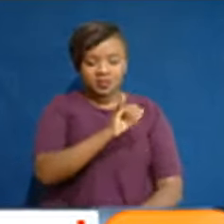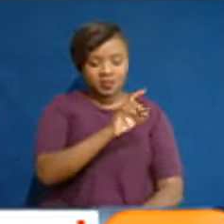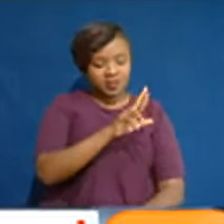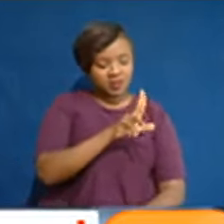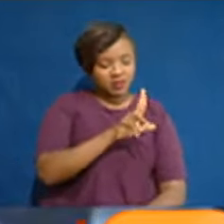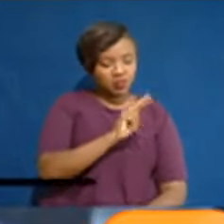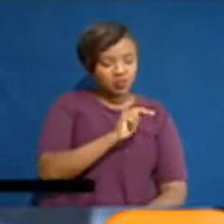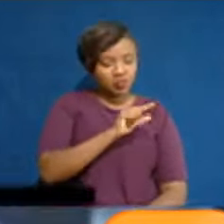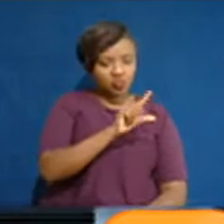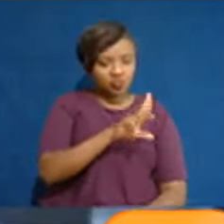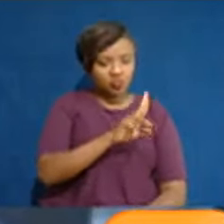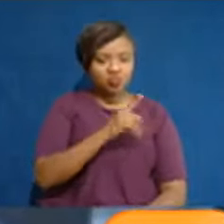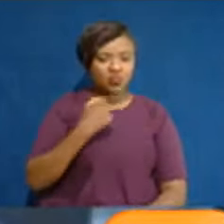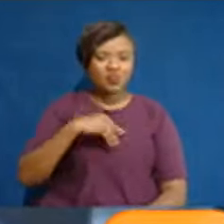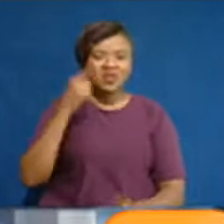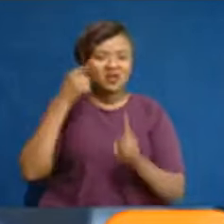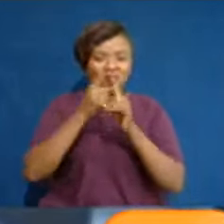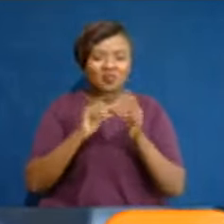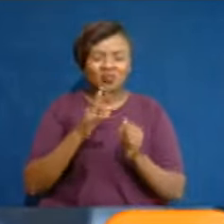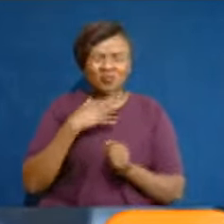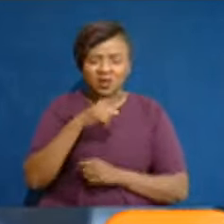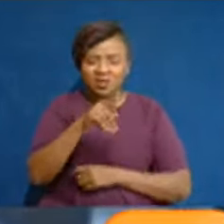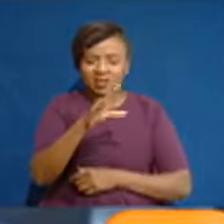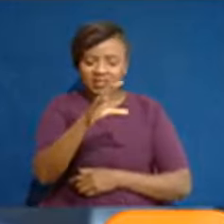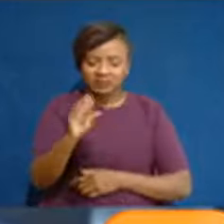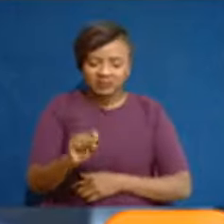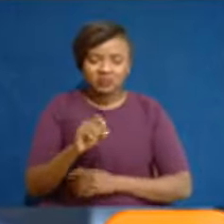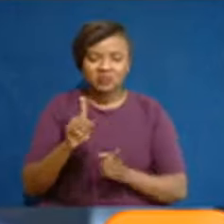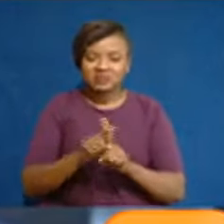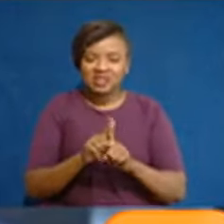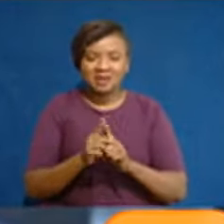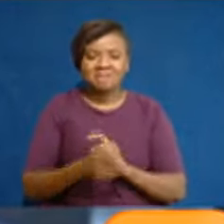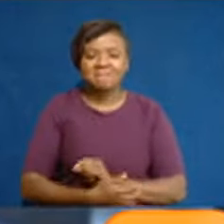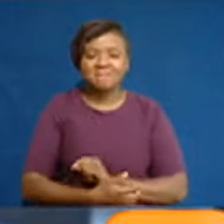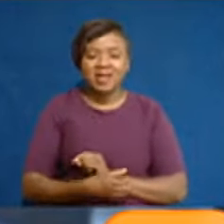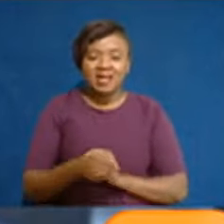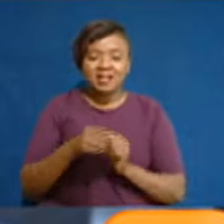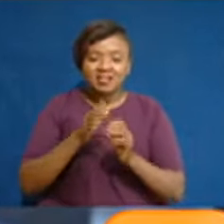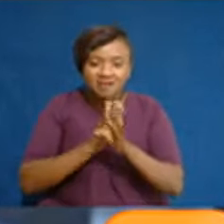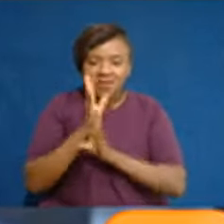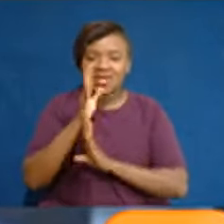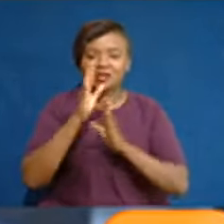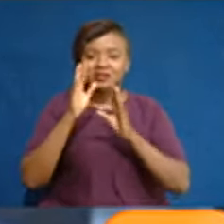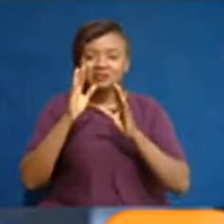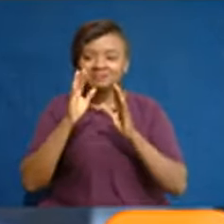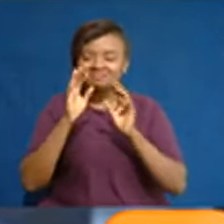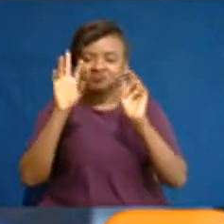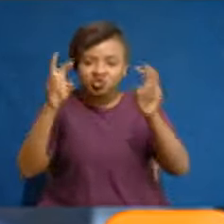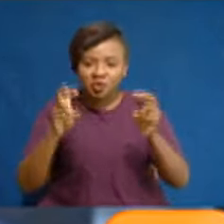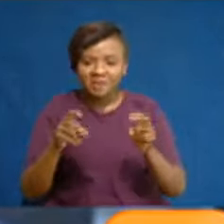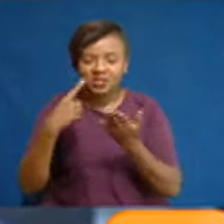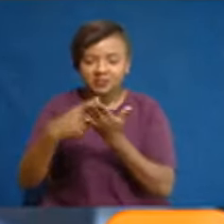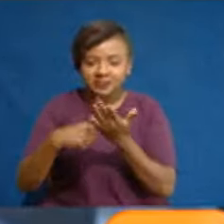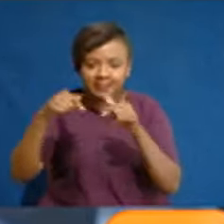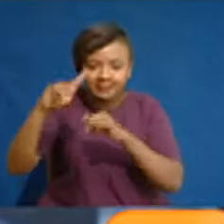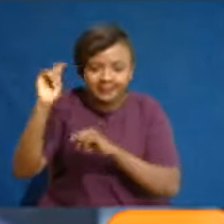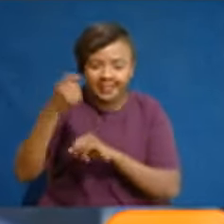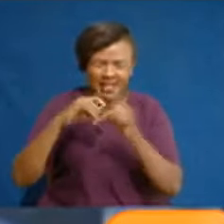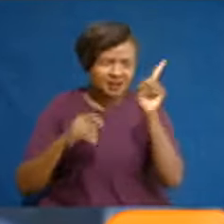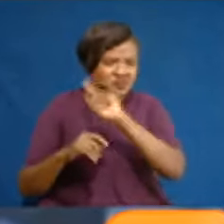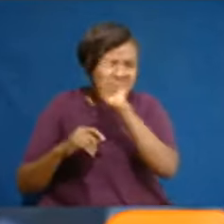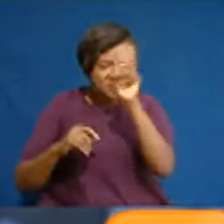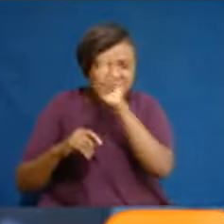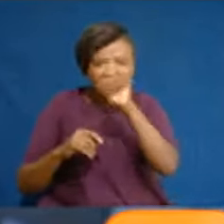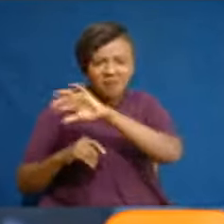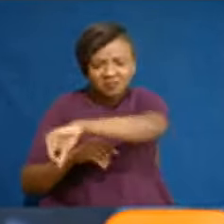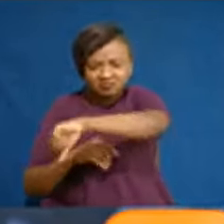civil society to become the story. There's a far bigger thing happening in our society as Kenyans. And, you